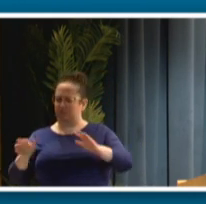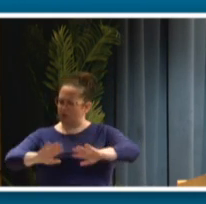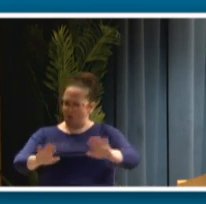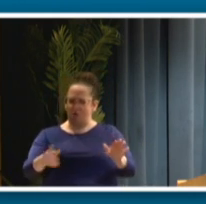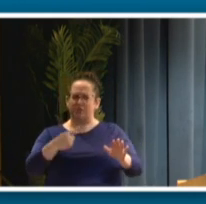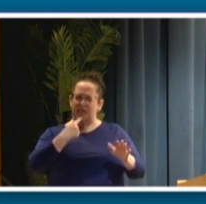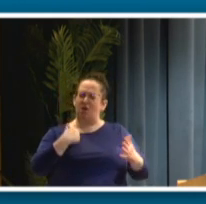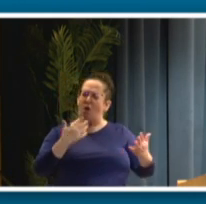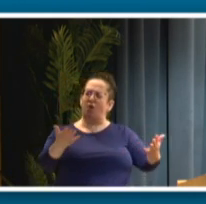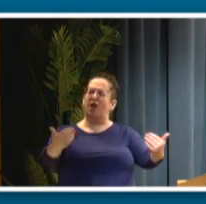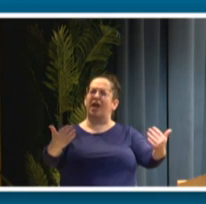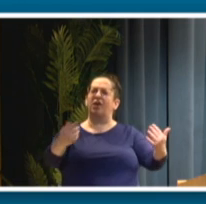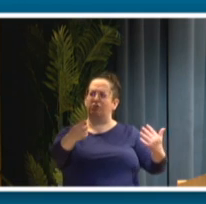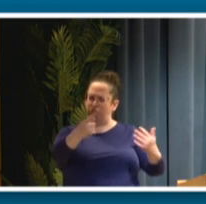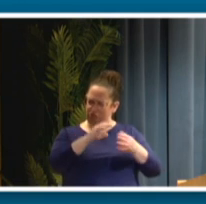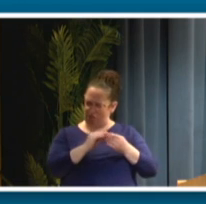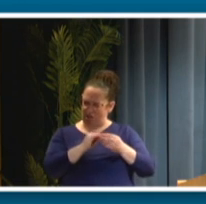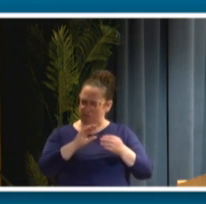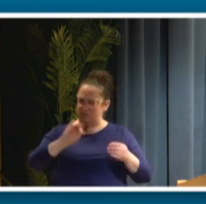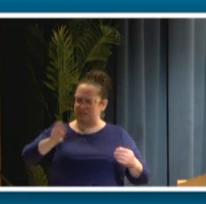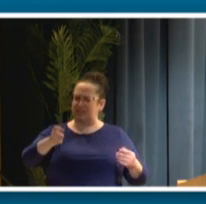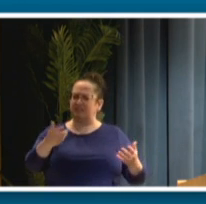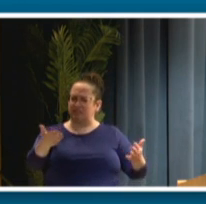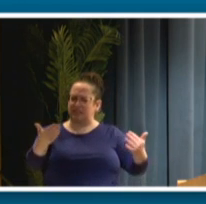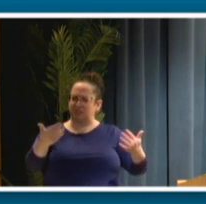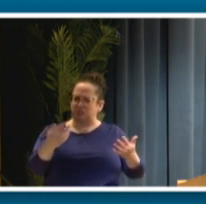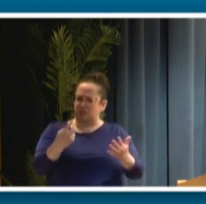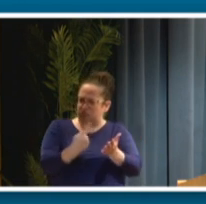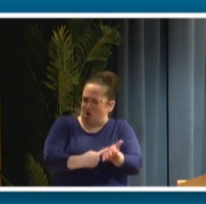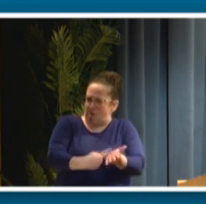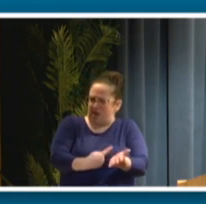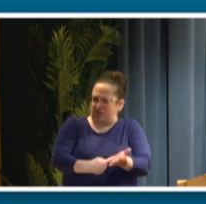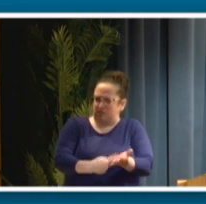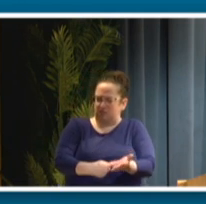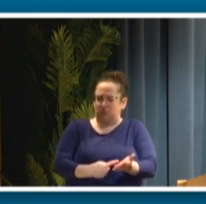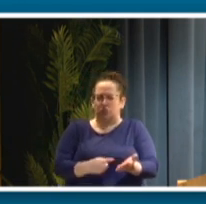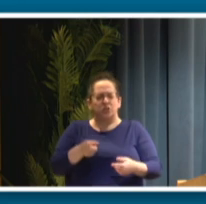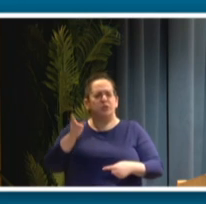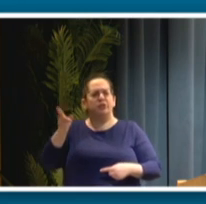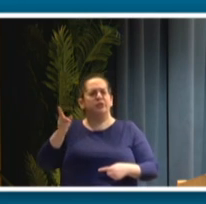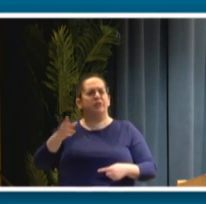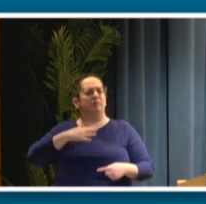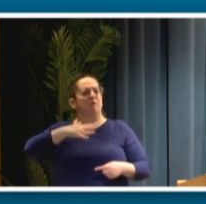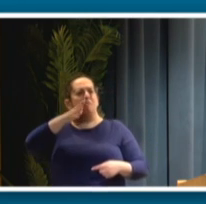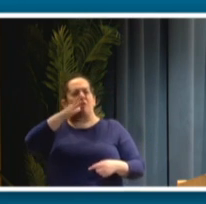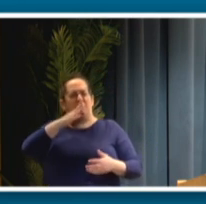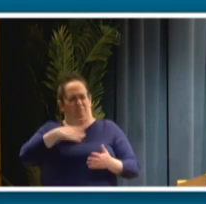safe space for that, right? Let's get into, like, whatever. She was never afraid to lean